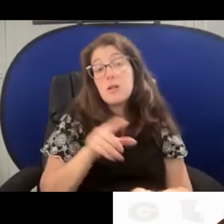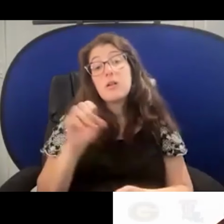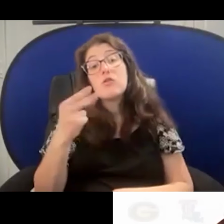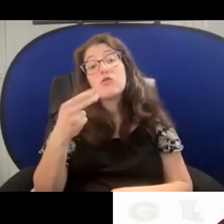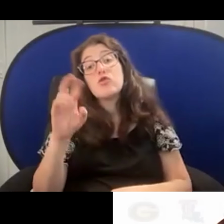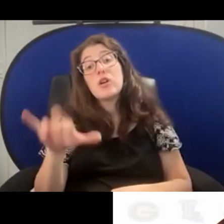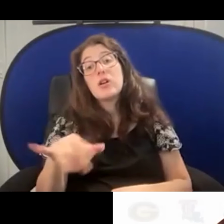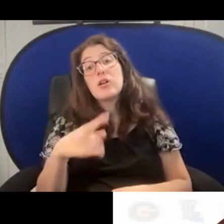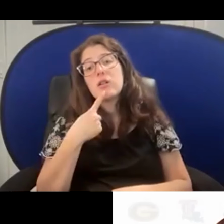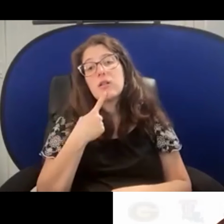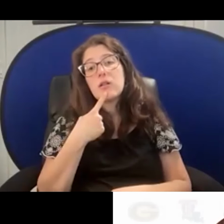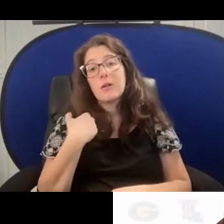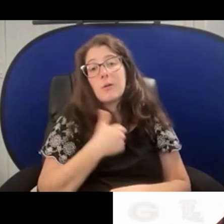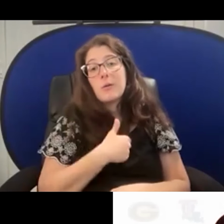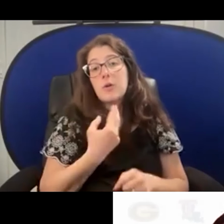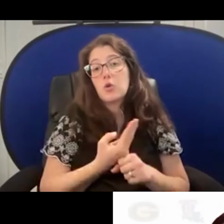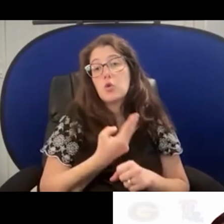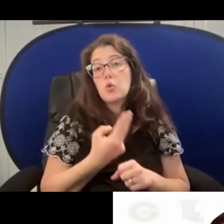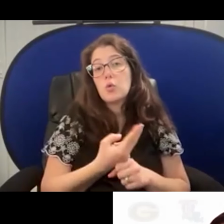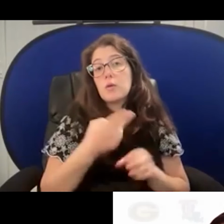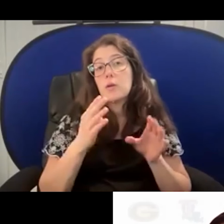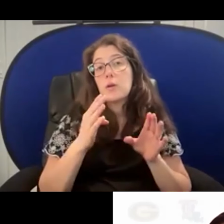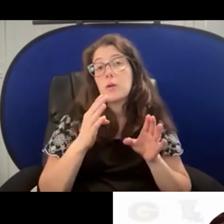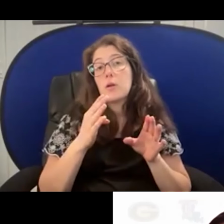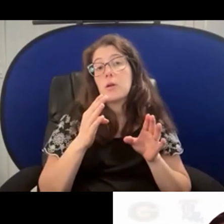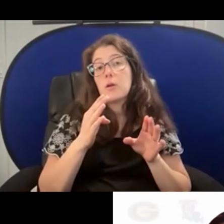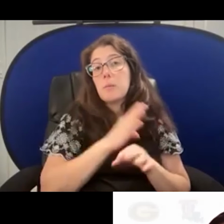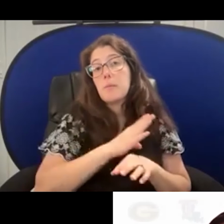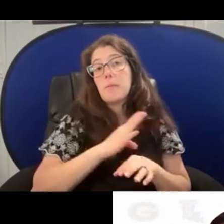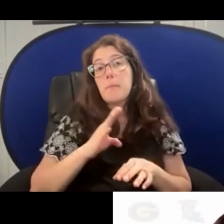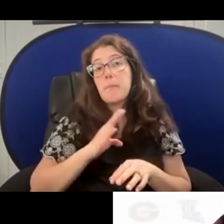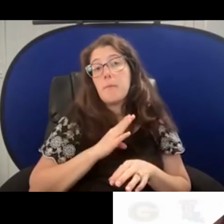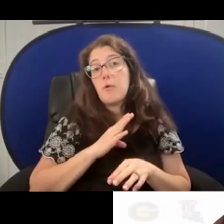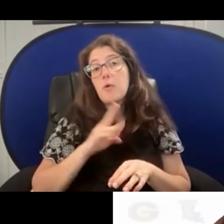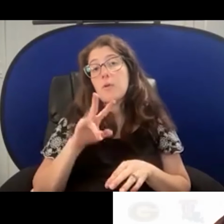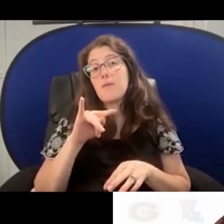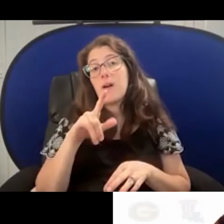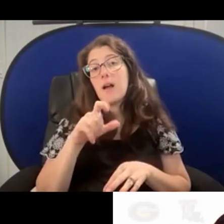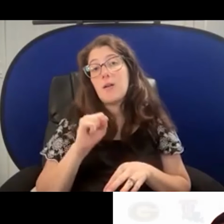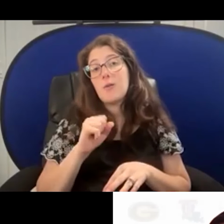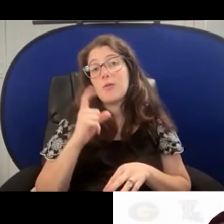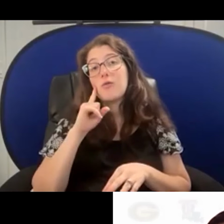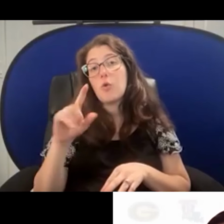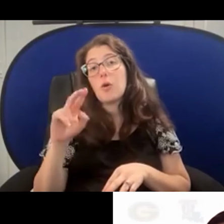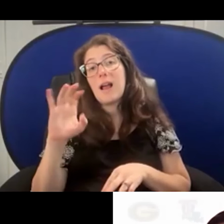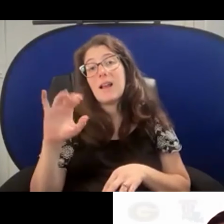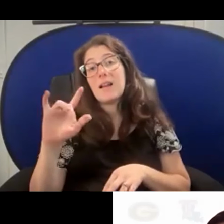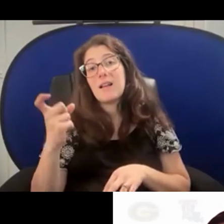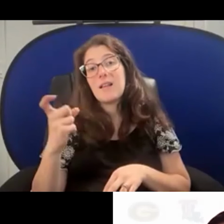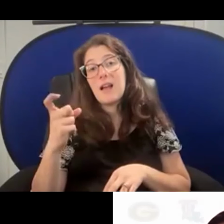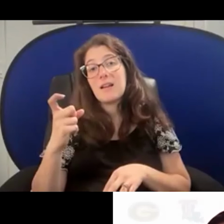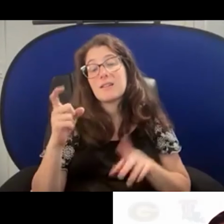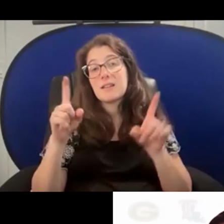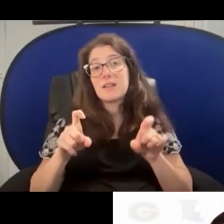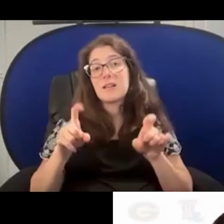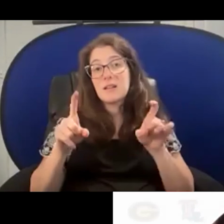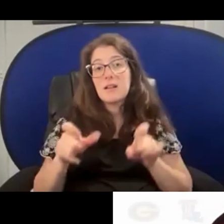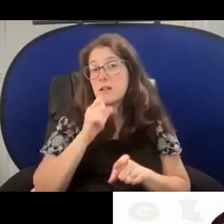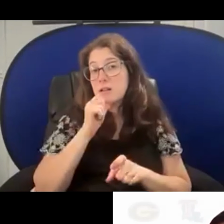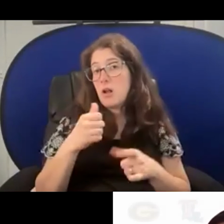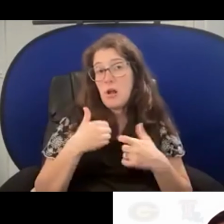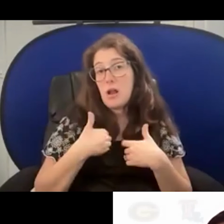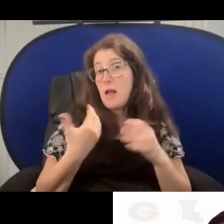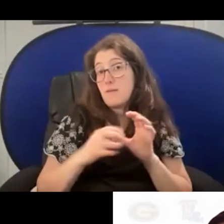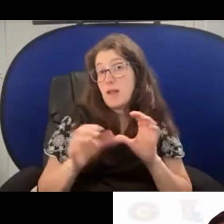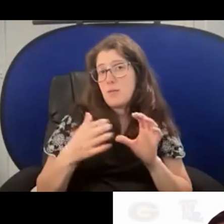says, we use Board Vitals as a preparatory tool for the NCLEX nursing board examination. It does not have closed captions.